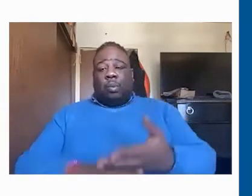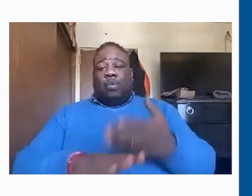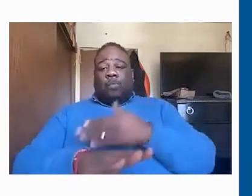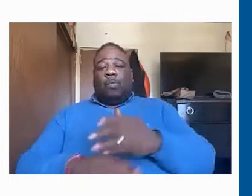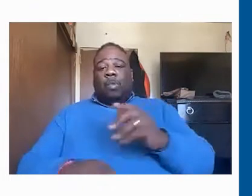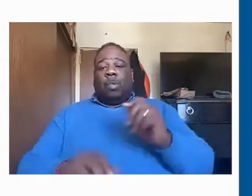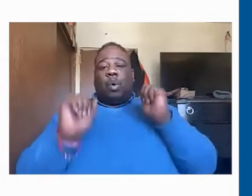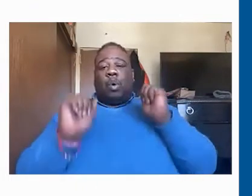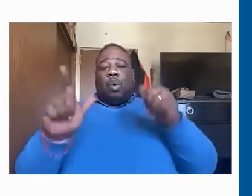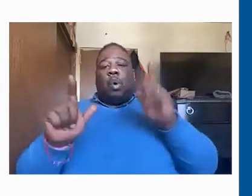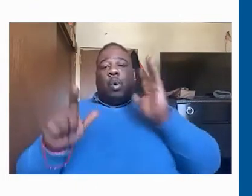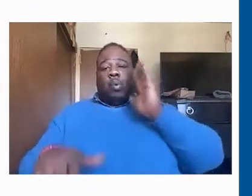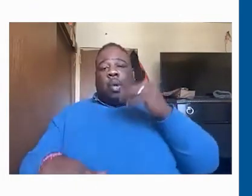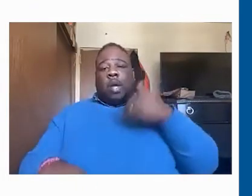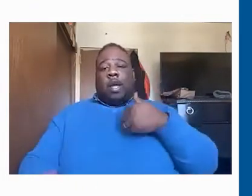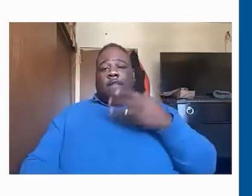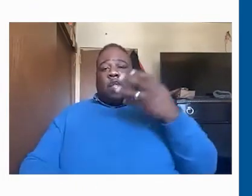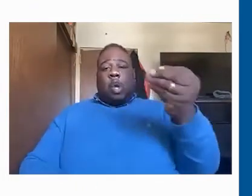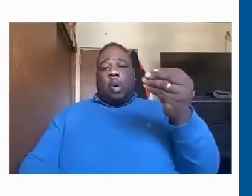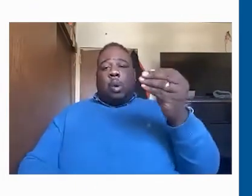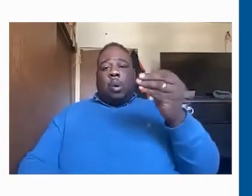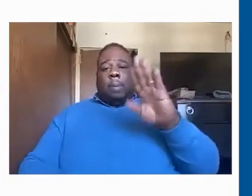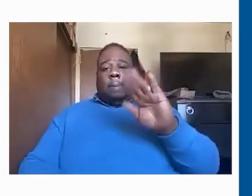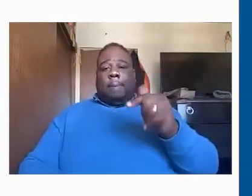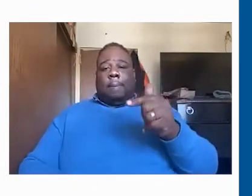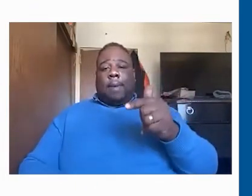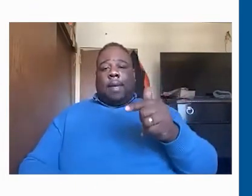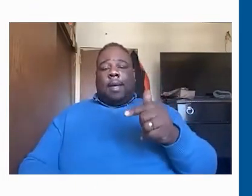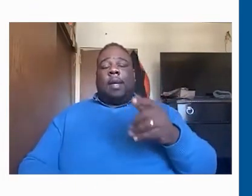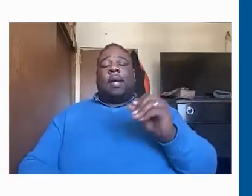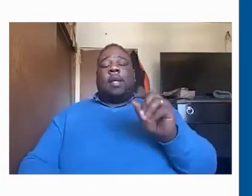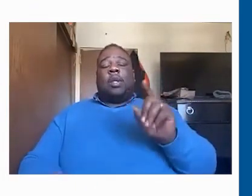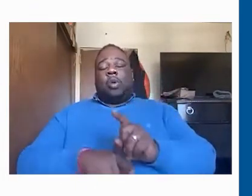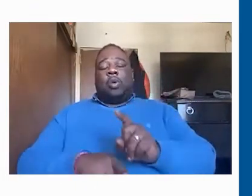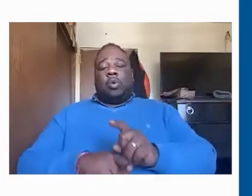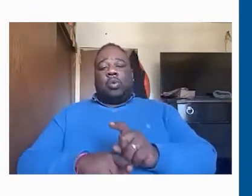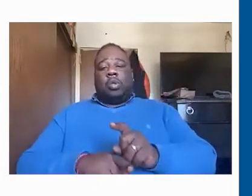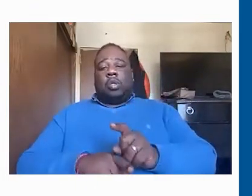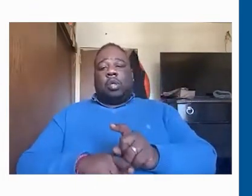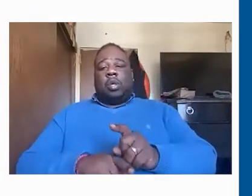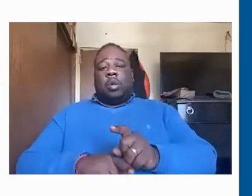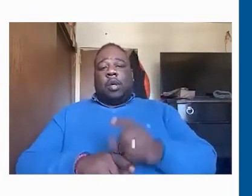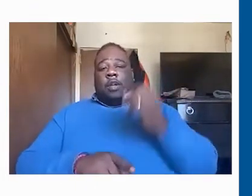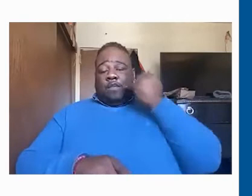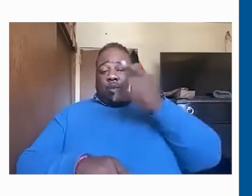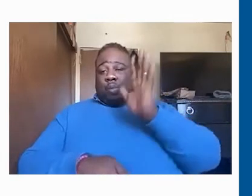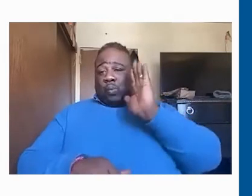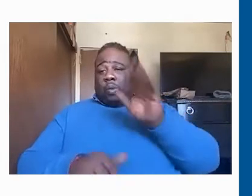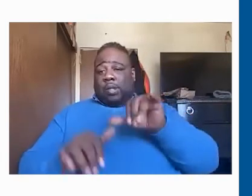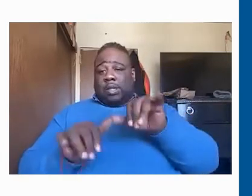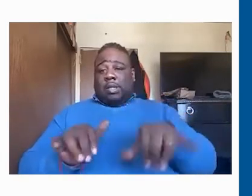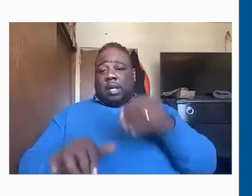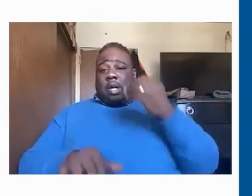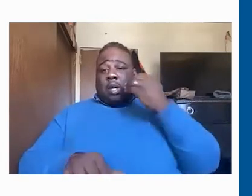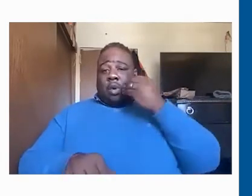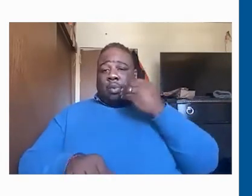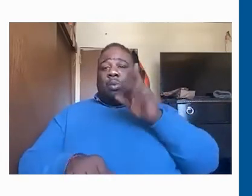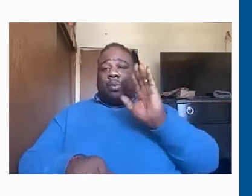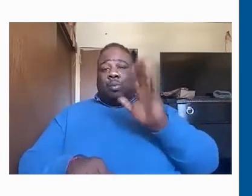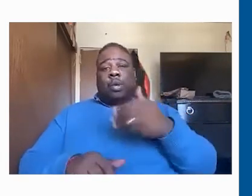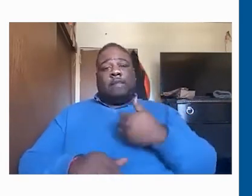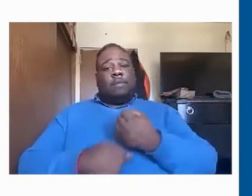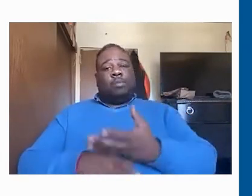bag. Same for if you're sheltering in place, you're going to have supplies. For pets and service animals, a go bag is going to